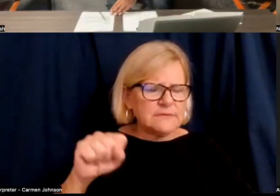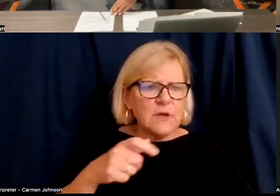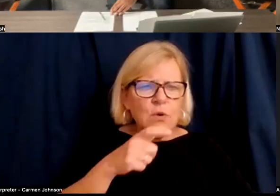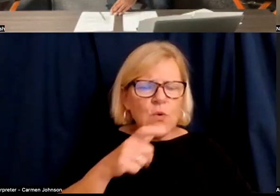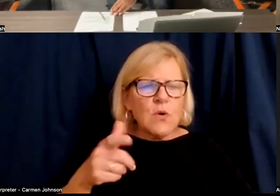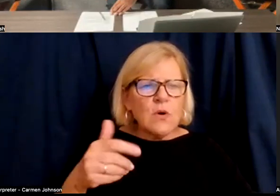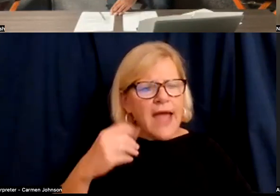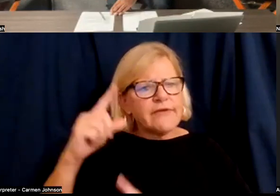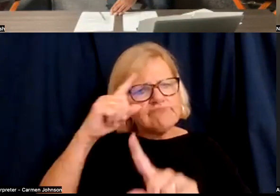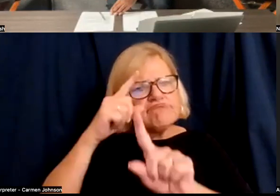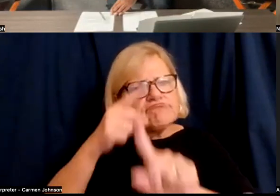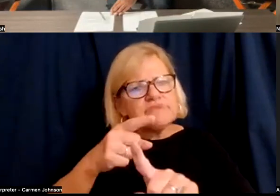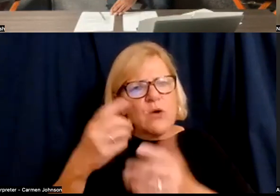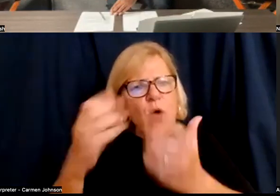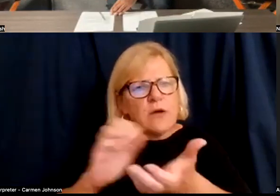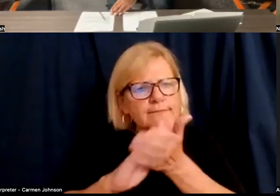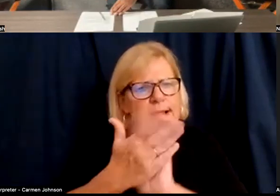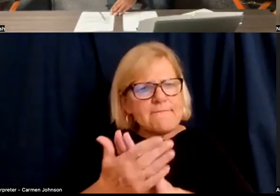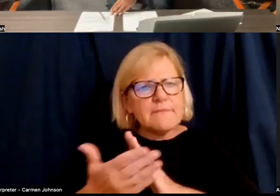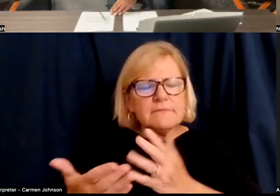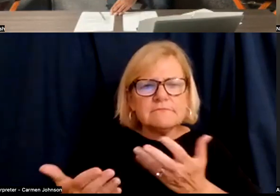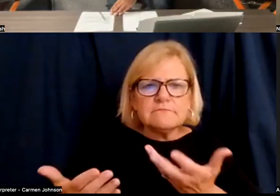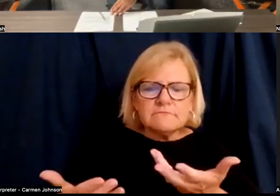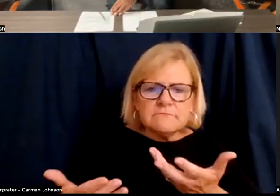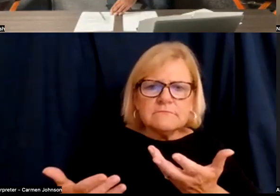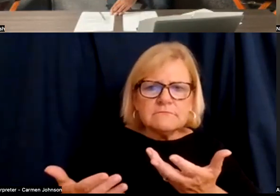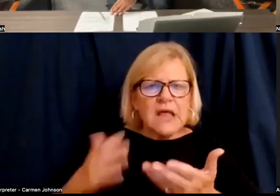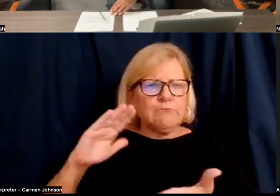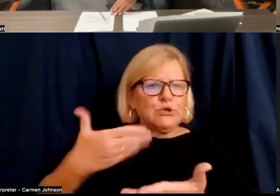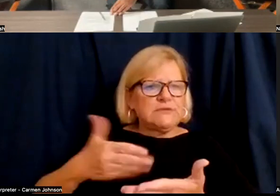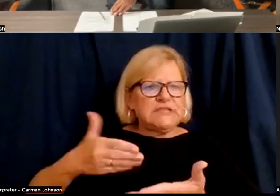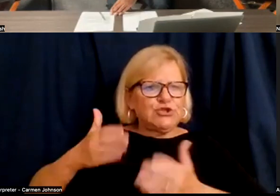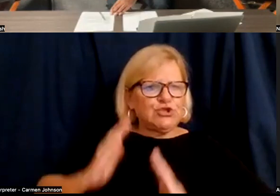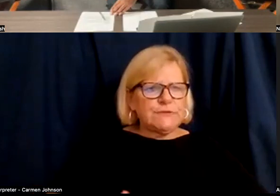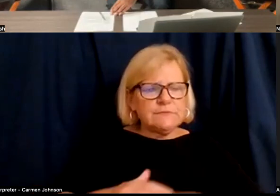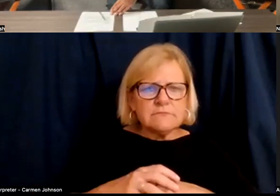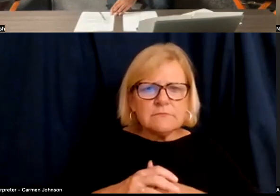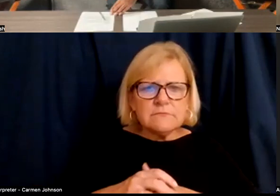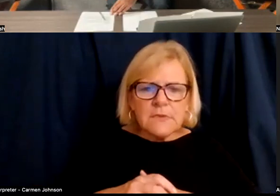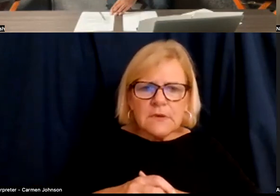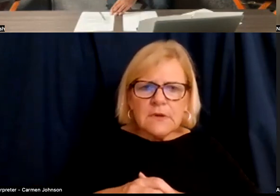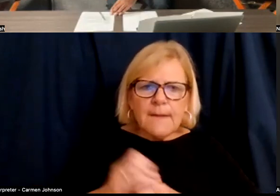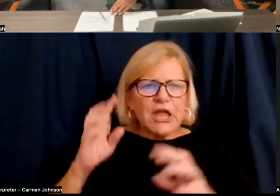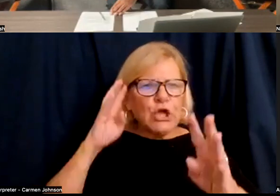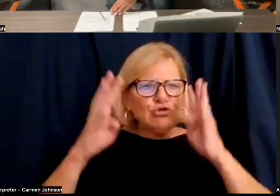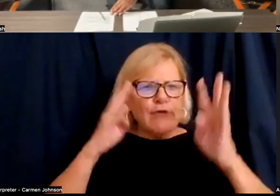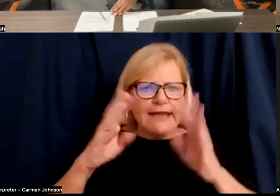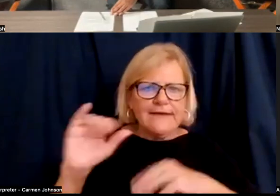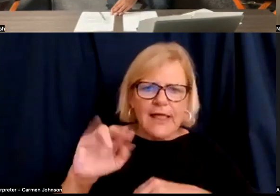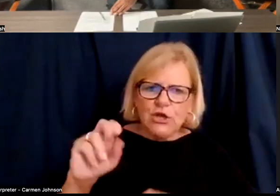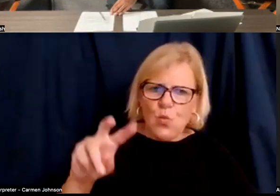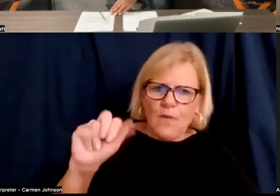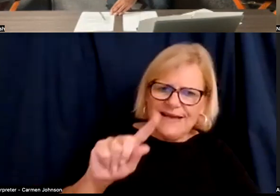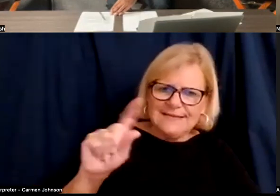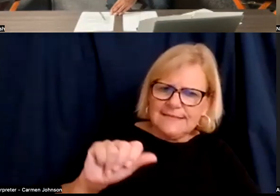have aspirations um, in the music industry or being a creative like Nova